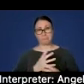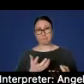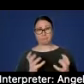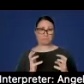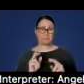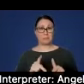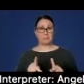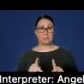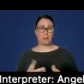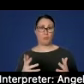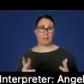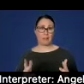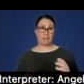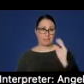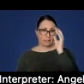I'm sorry,